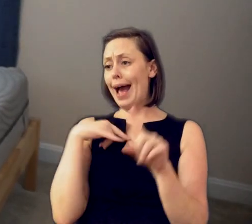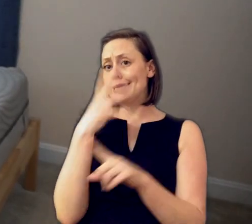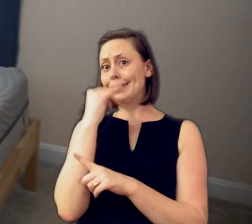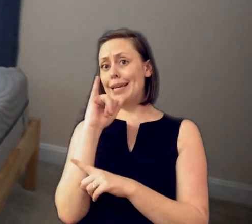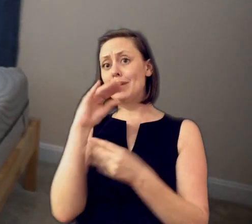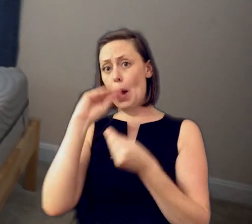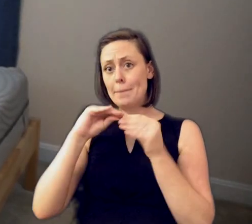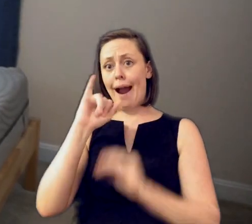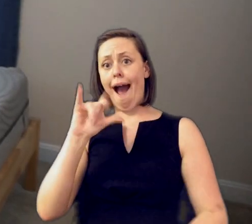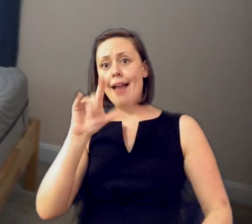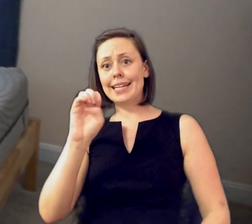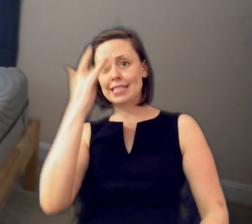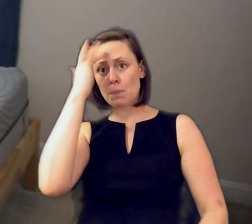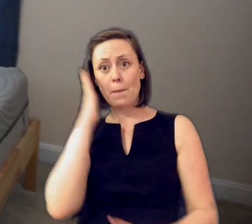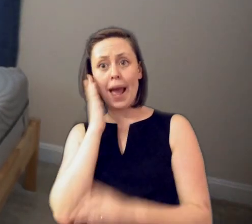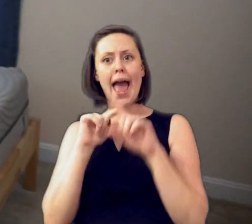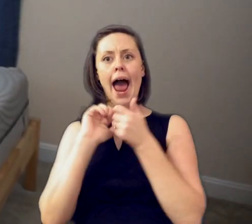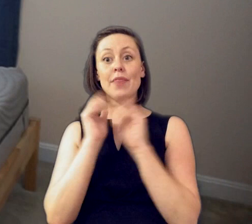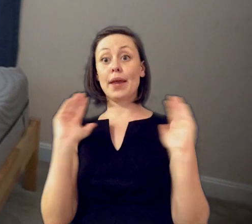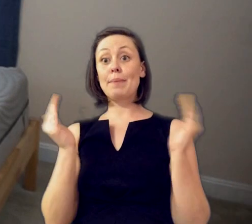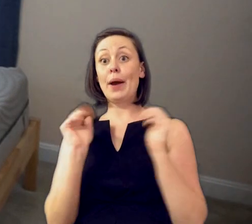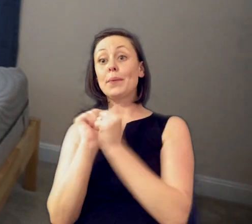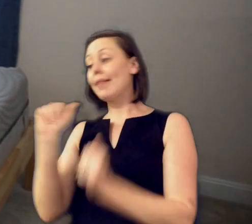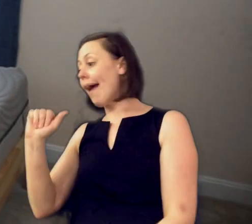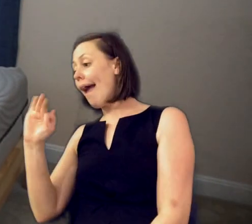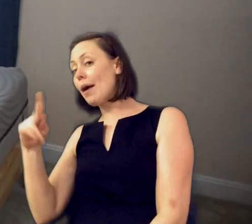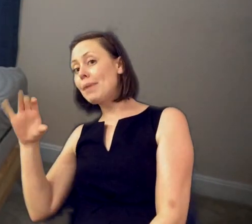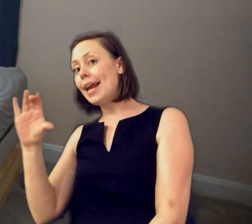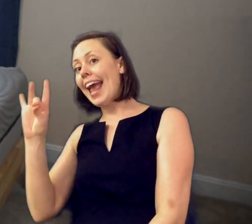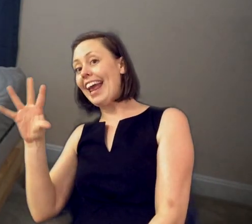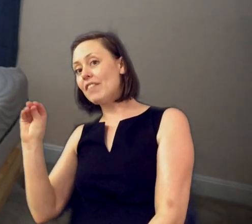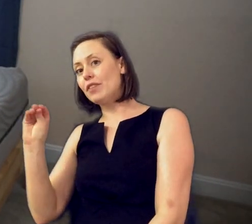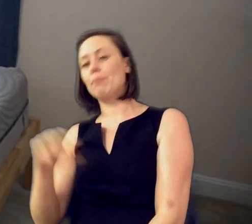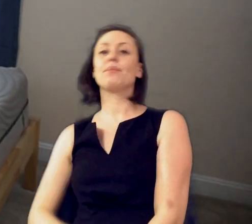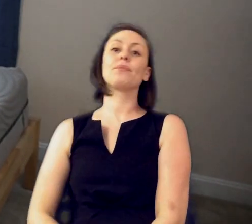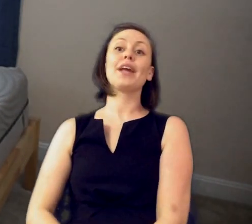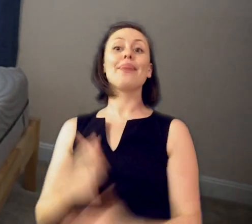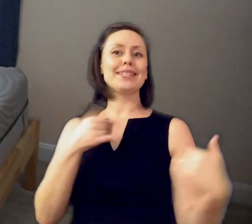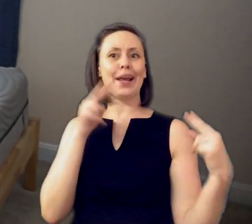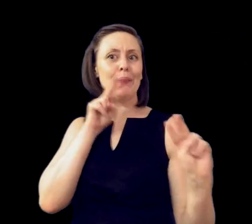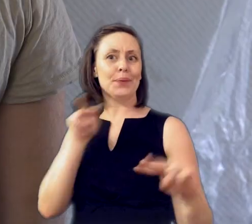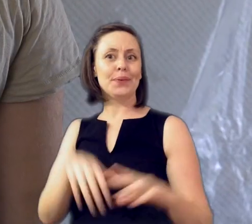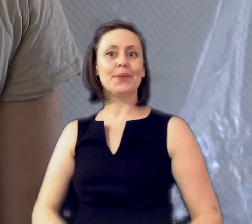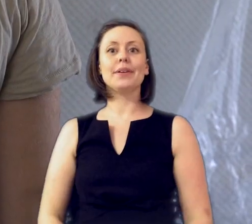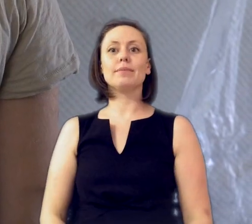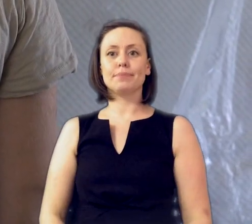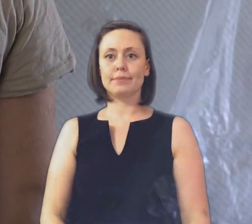Number ILE smart bed, and how they compare with AirPedic's 850. Let's take a look.